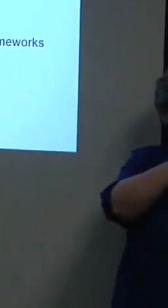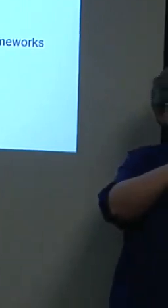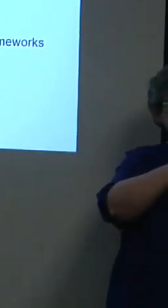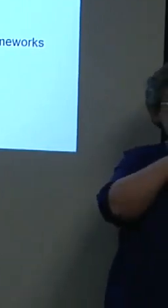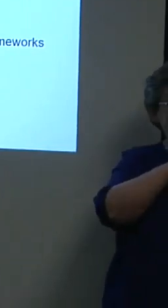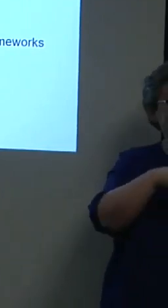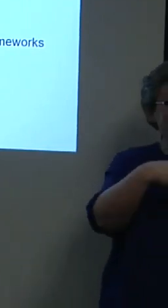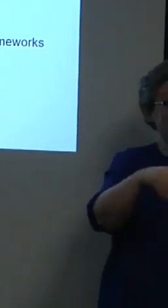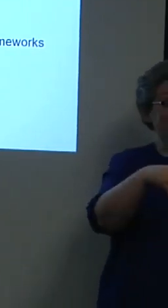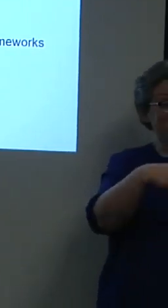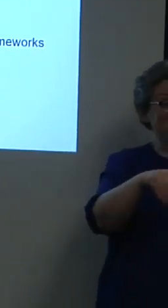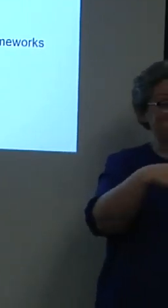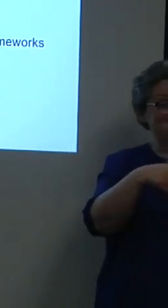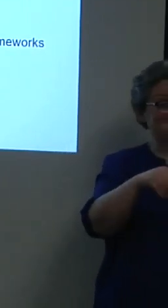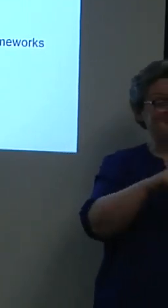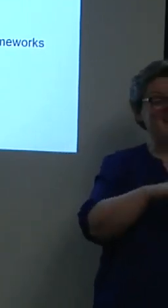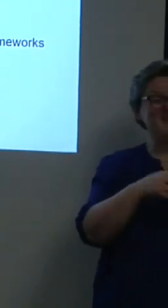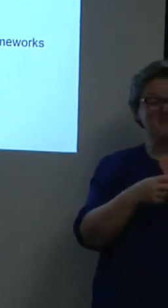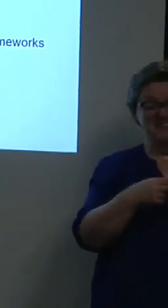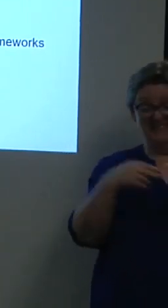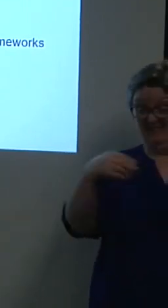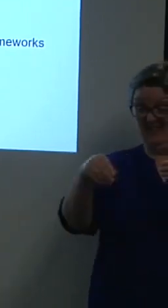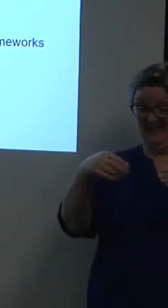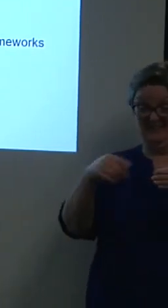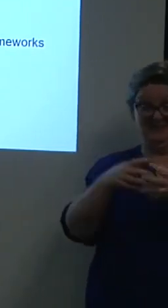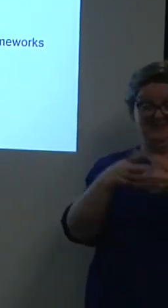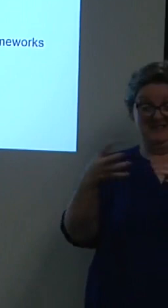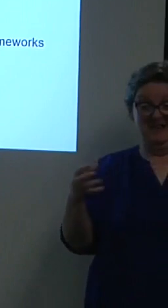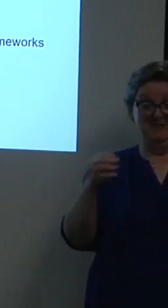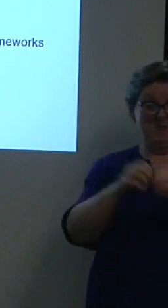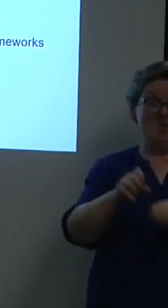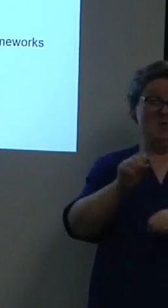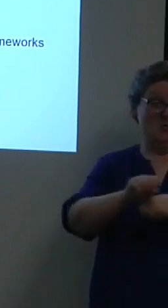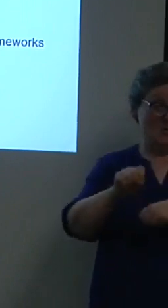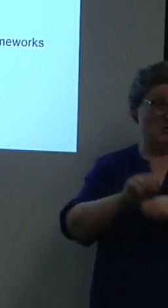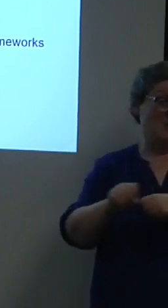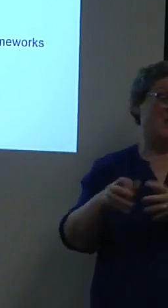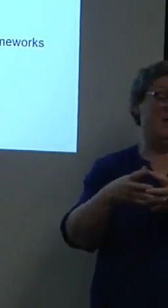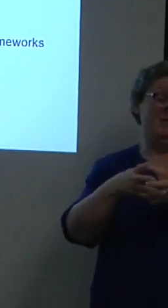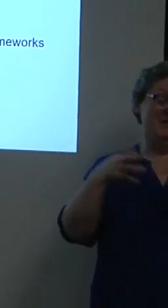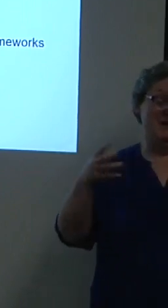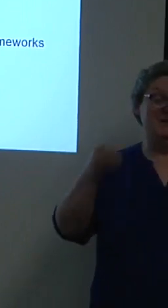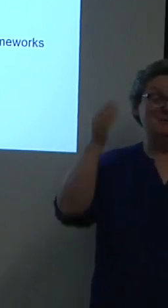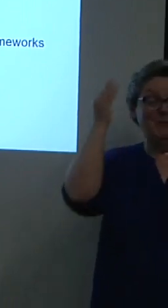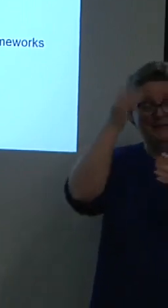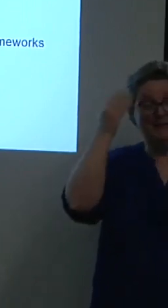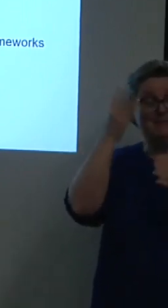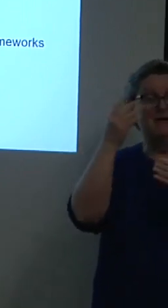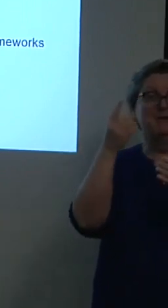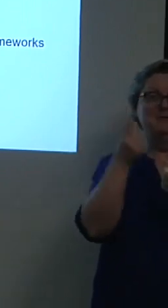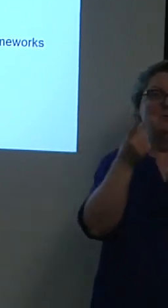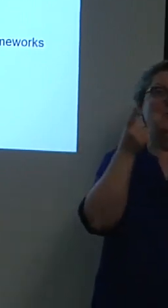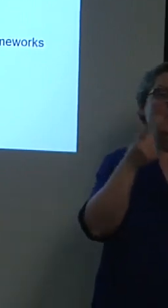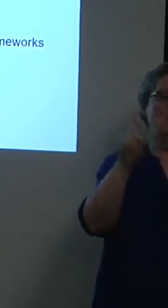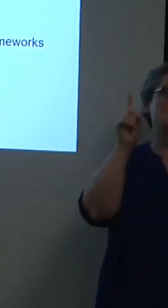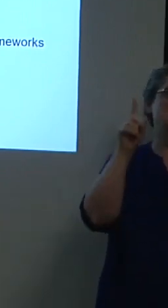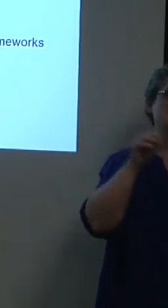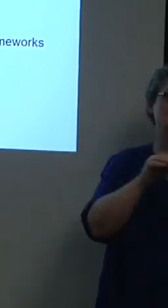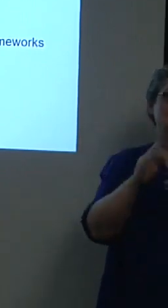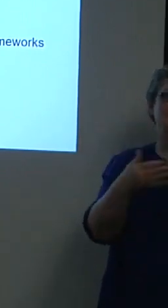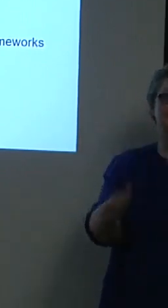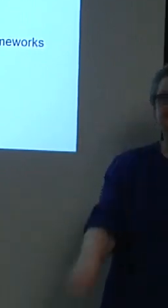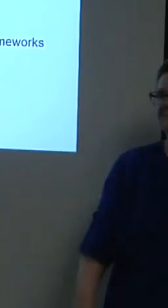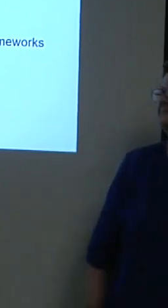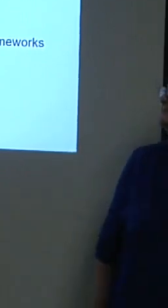doesn't mean it's less work for us to actually prep and do, because there's a lot more to actually having it work as a case study in your classroom.